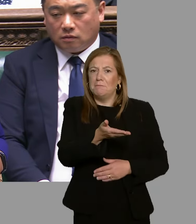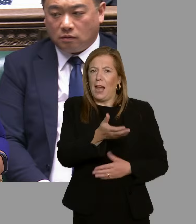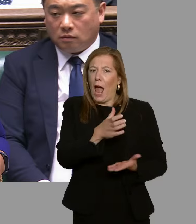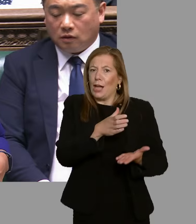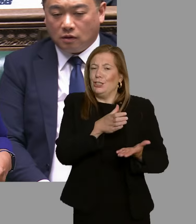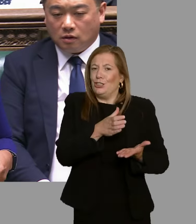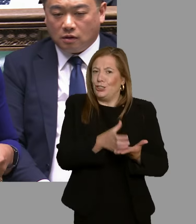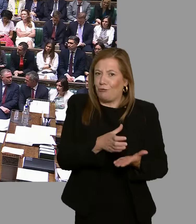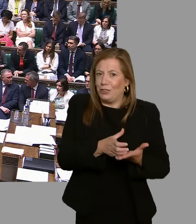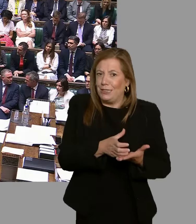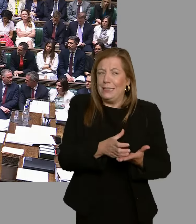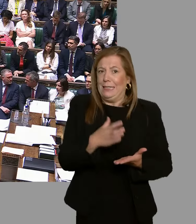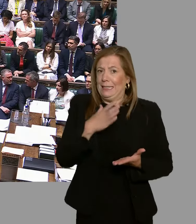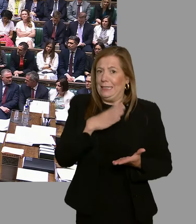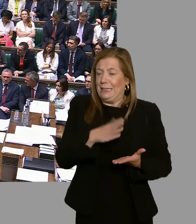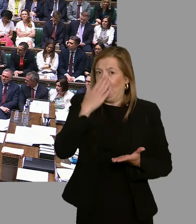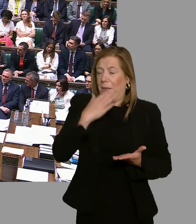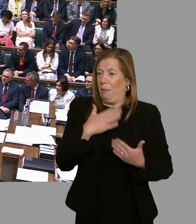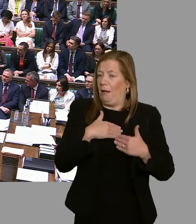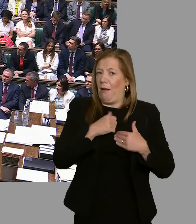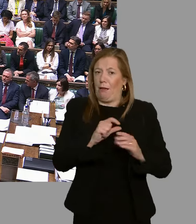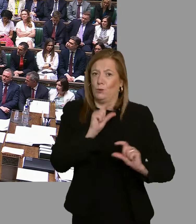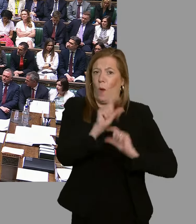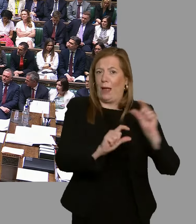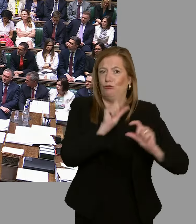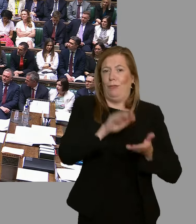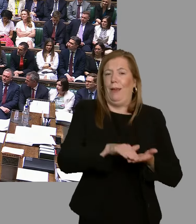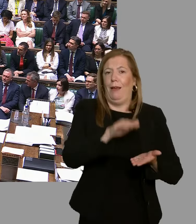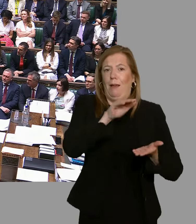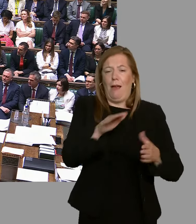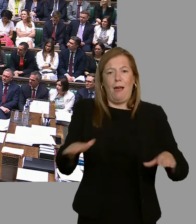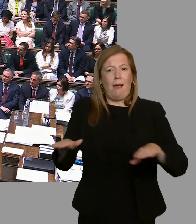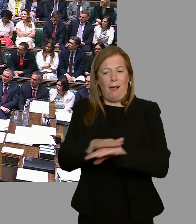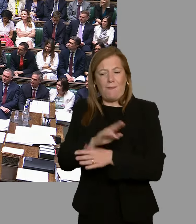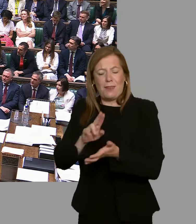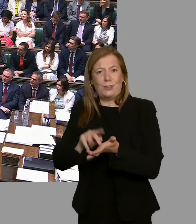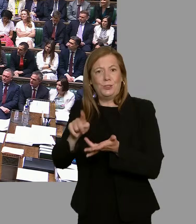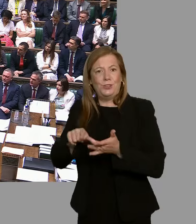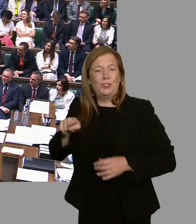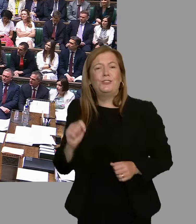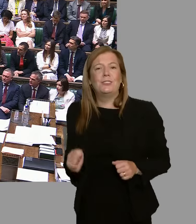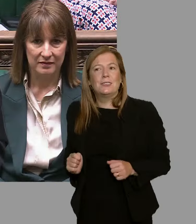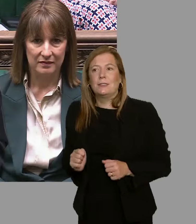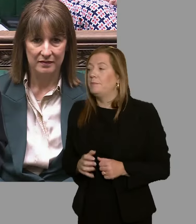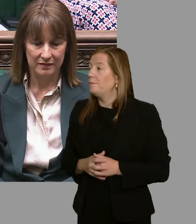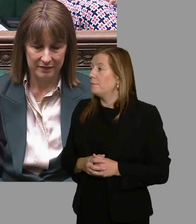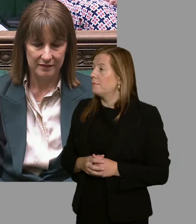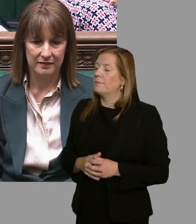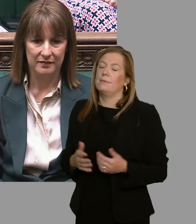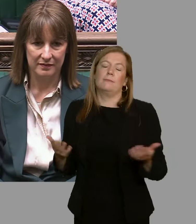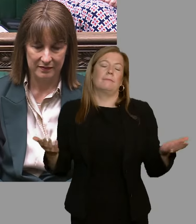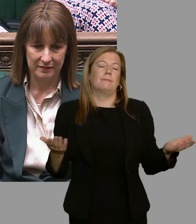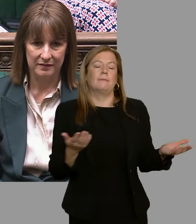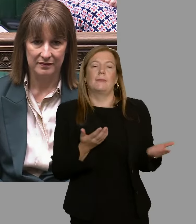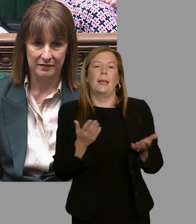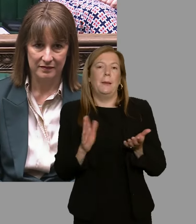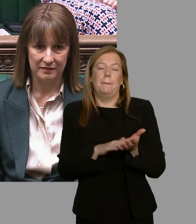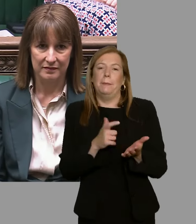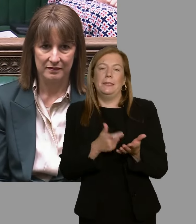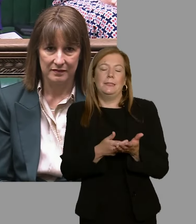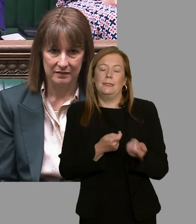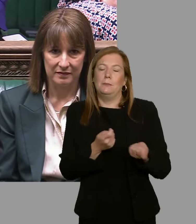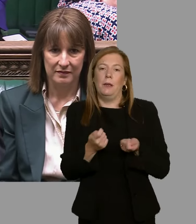for his tax hike? Prime Minister. Mr. Speaker, we have provided £100 million boosting for the sector,